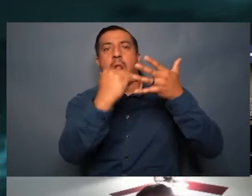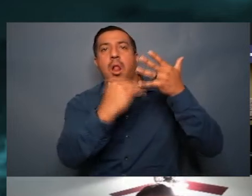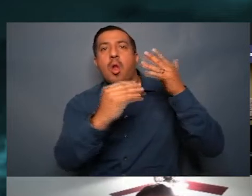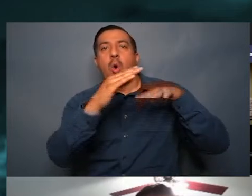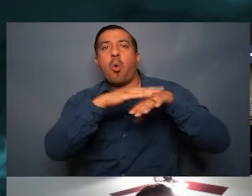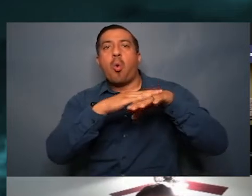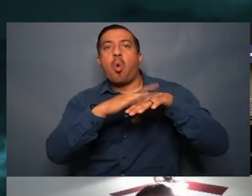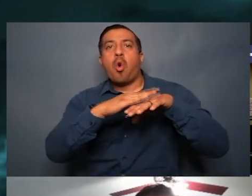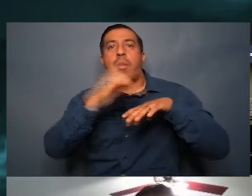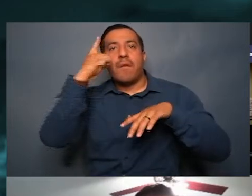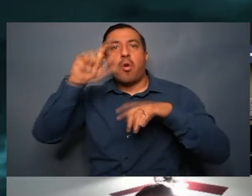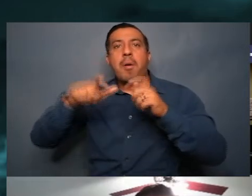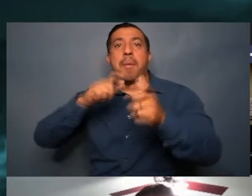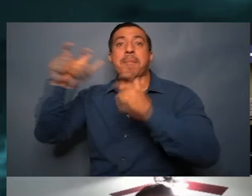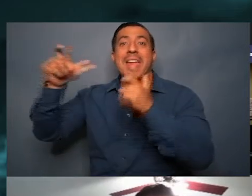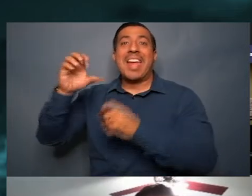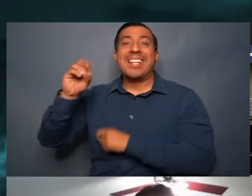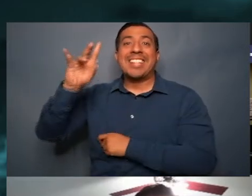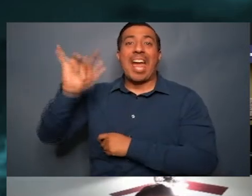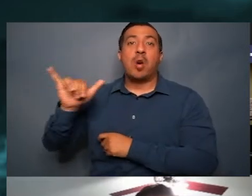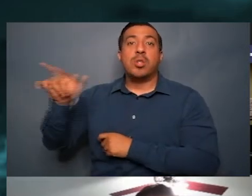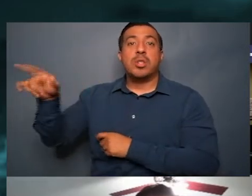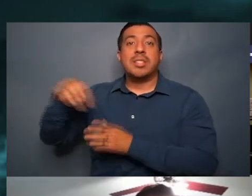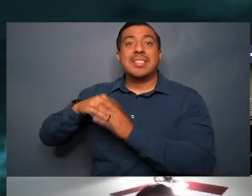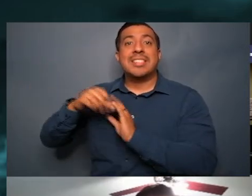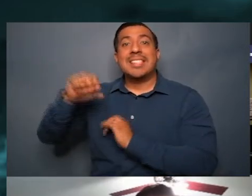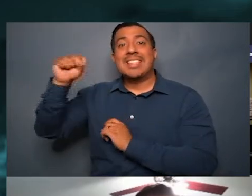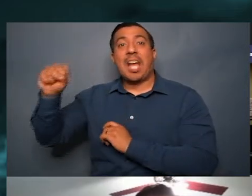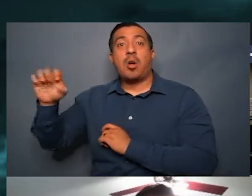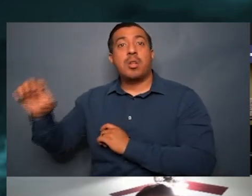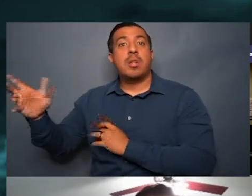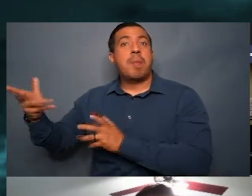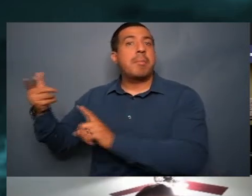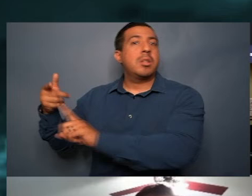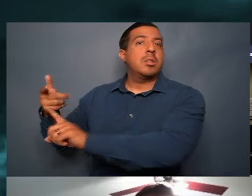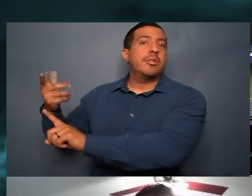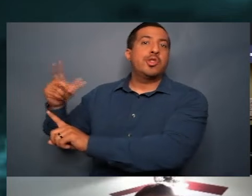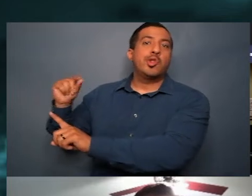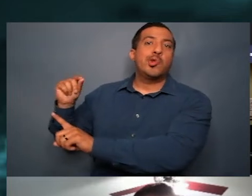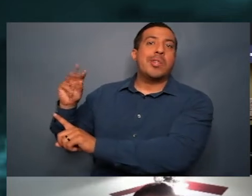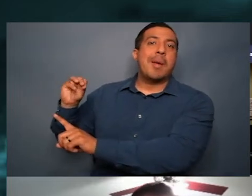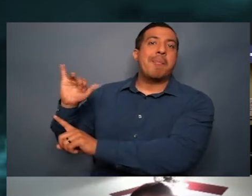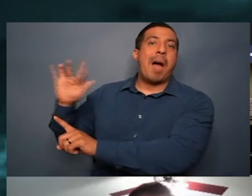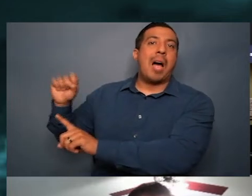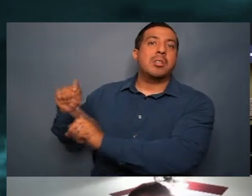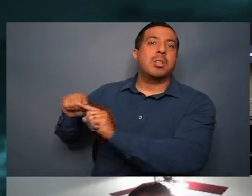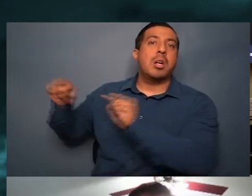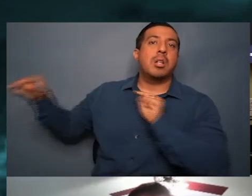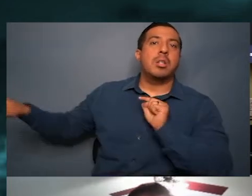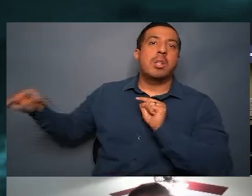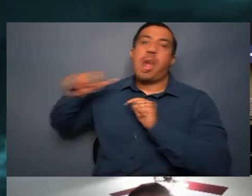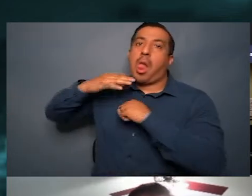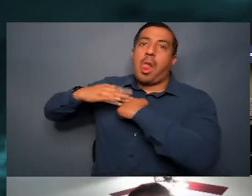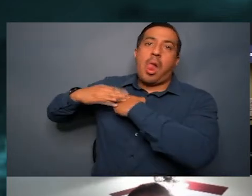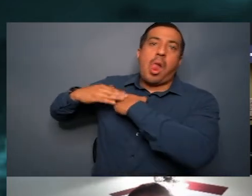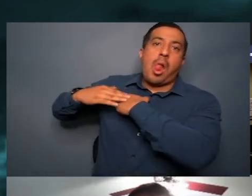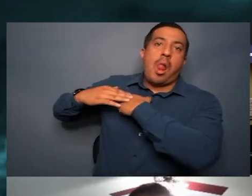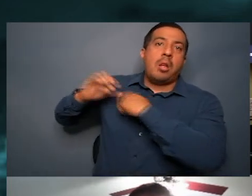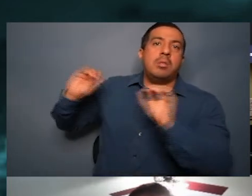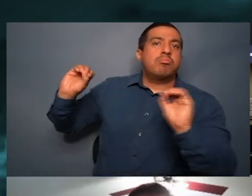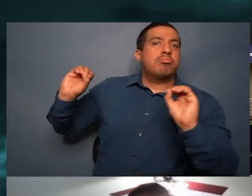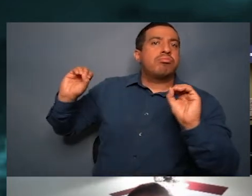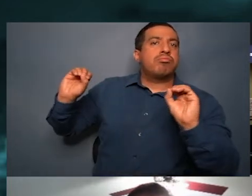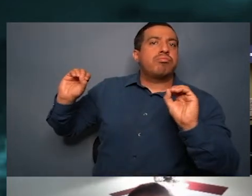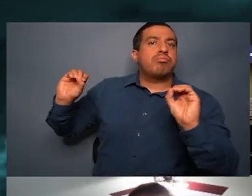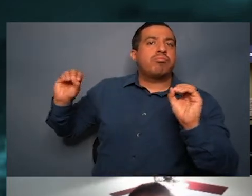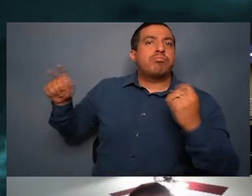case of some of the large counties that we have here in Southeast Texas, that might be, 20 miles away from you. So I think it's a